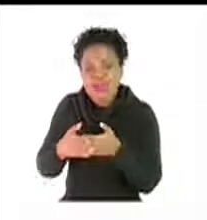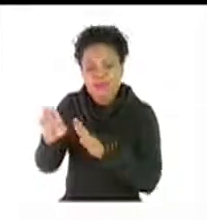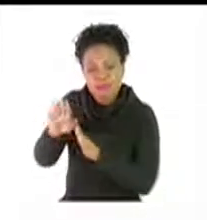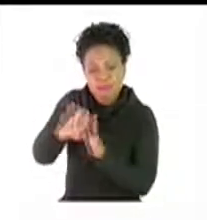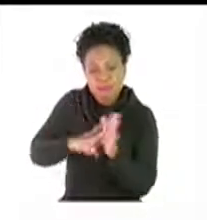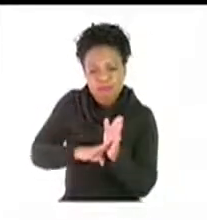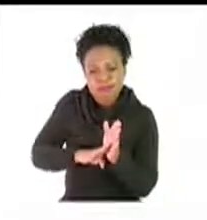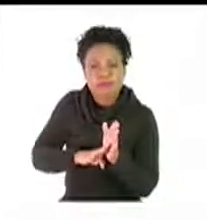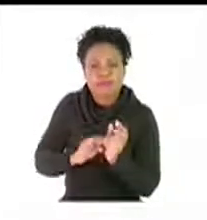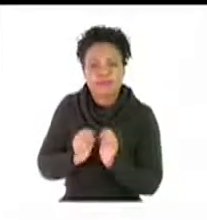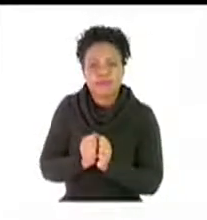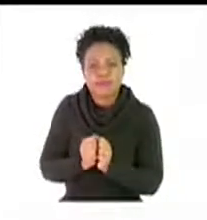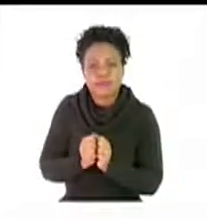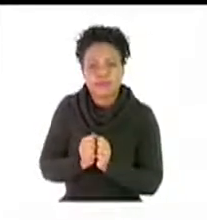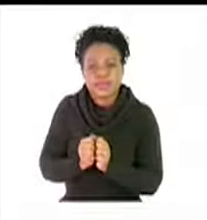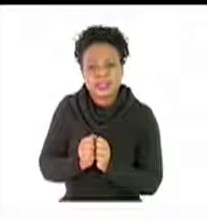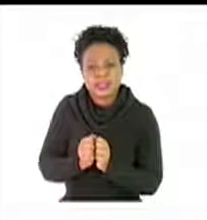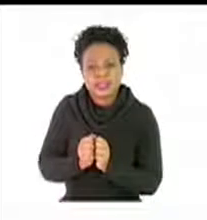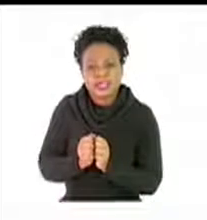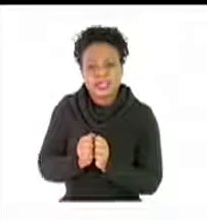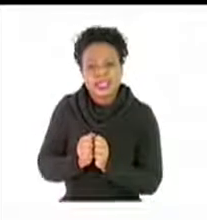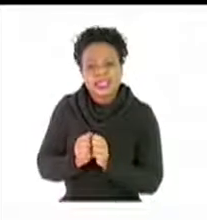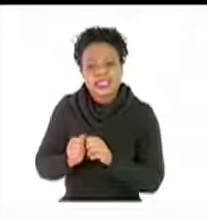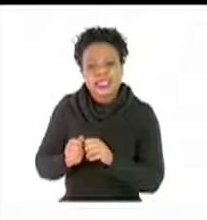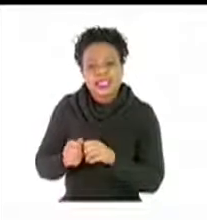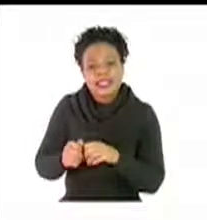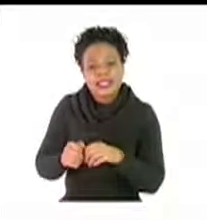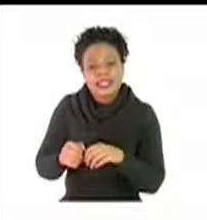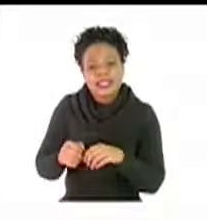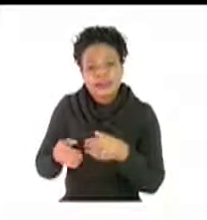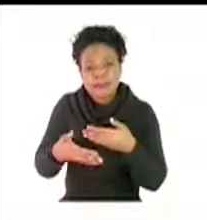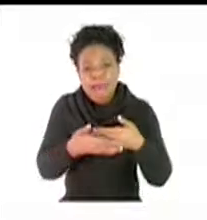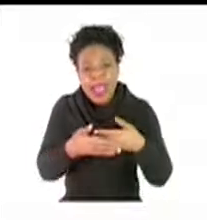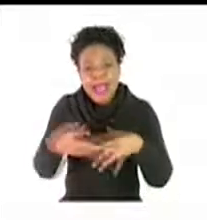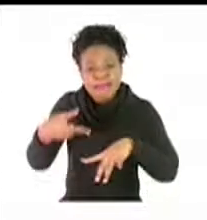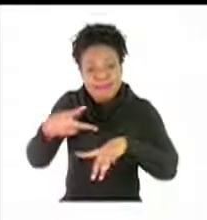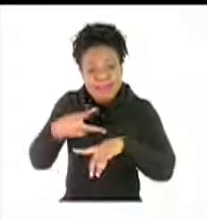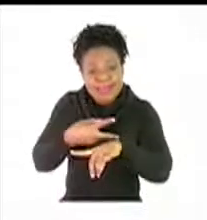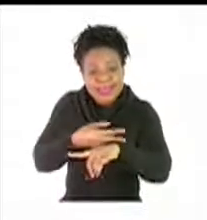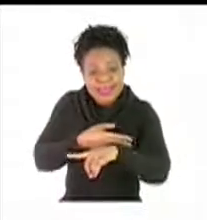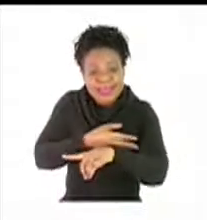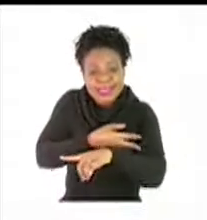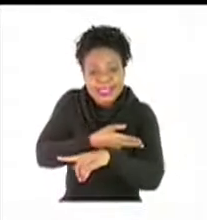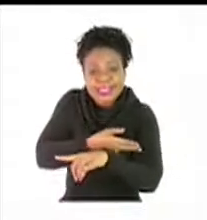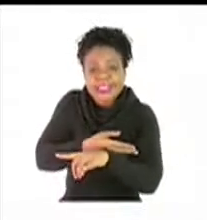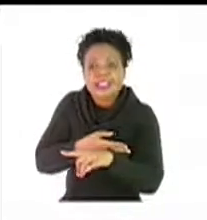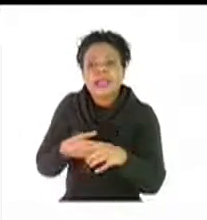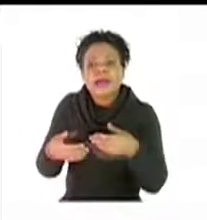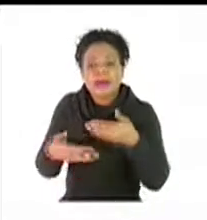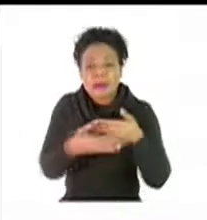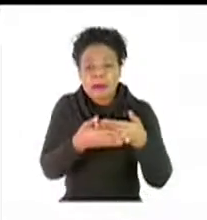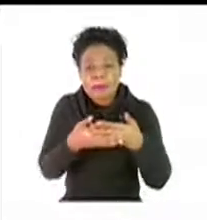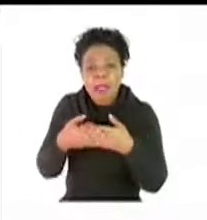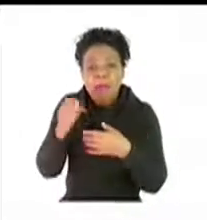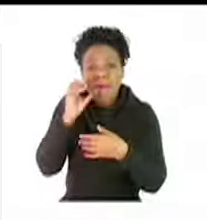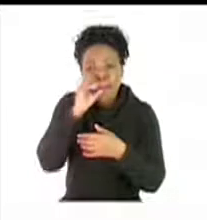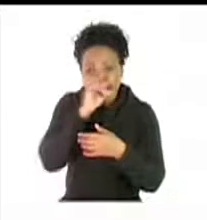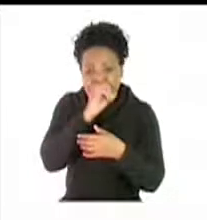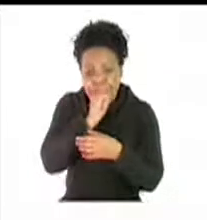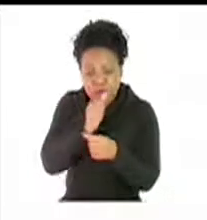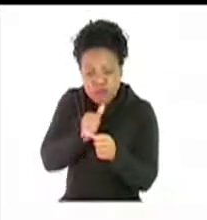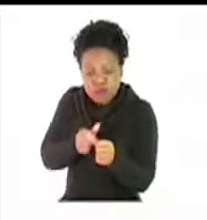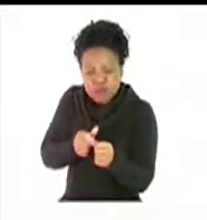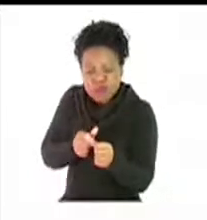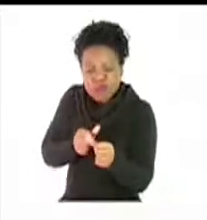Behind them were two lambs and a piglet, rushing to get the first sip of